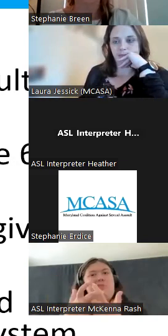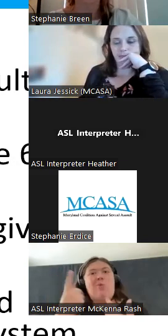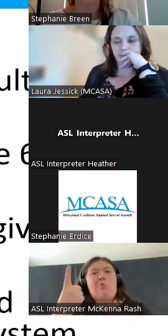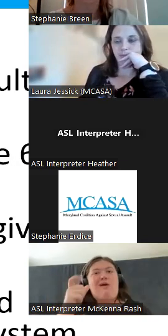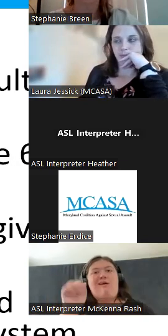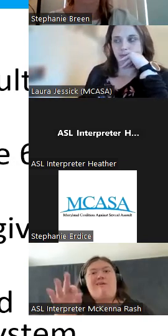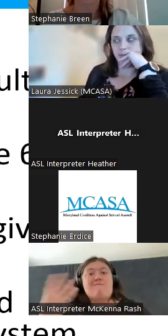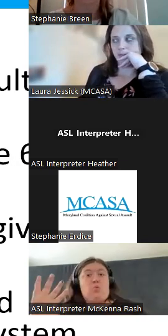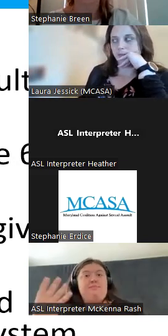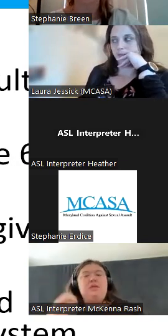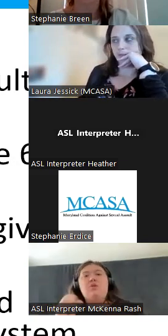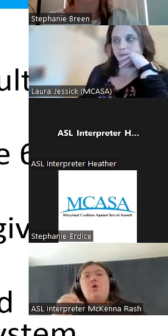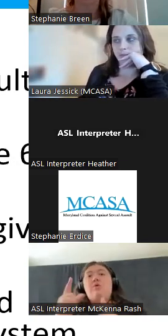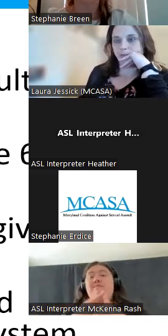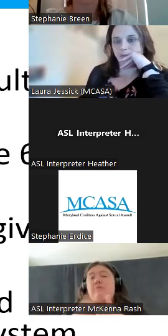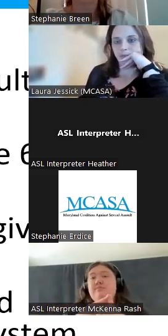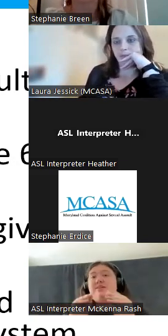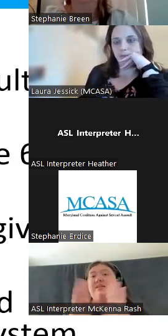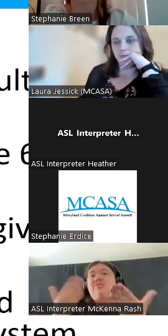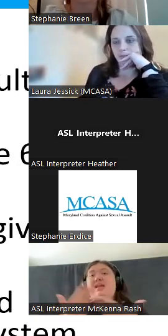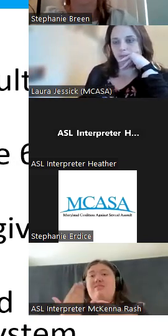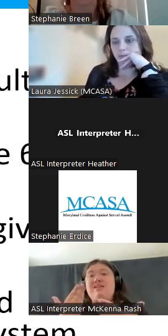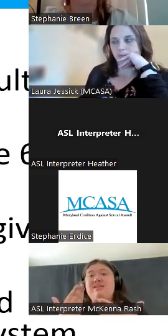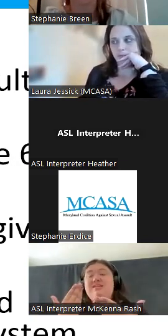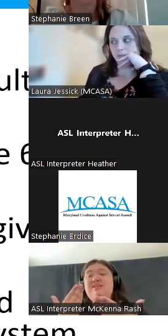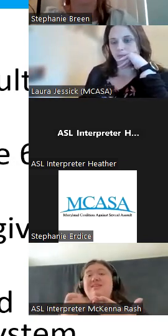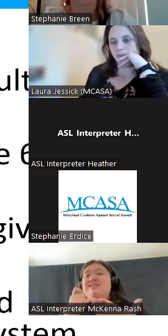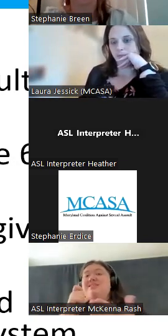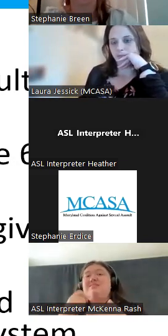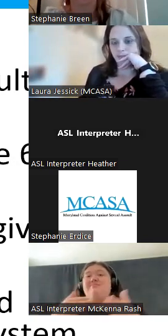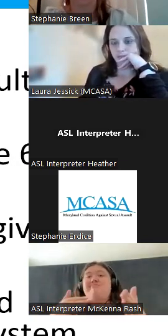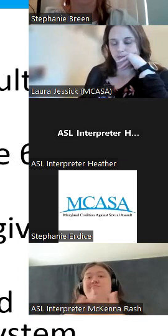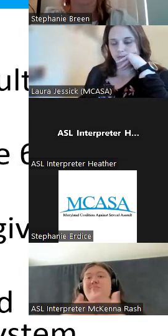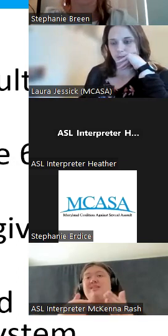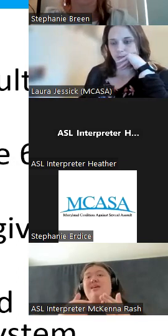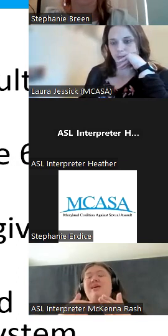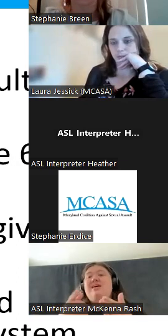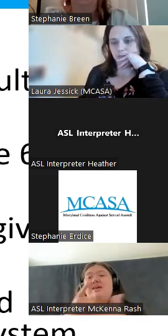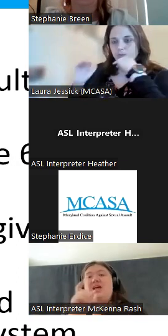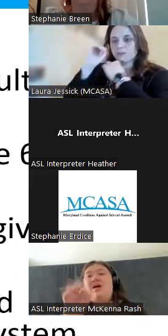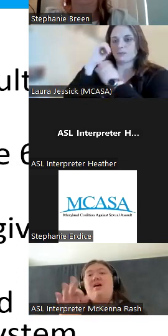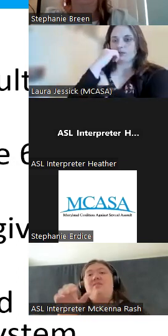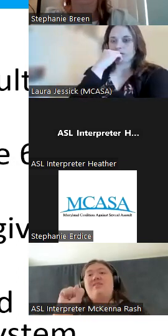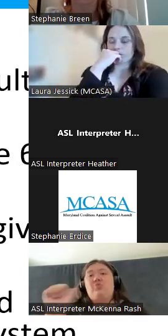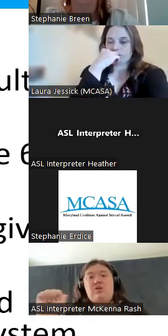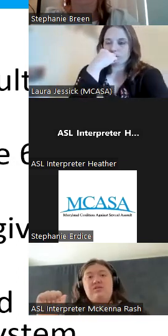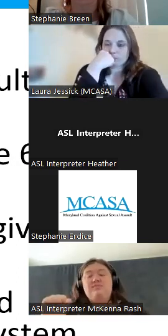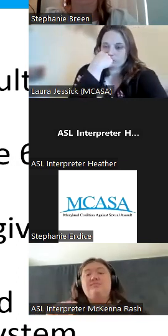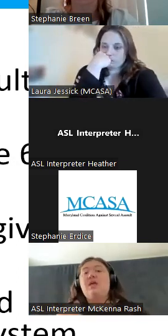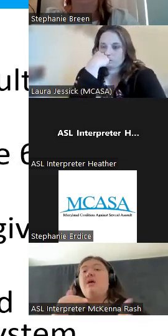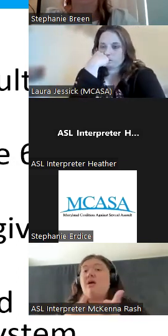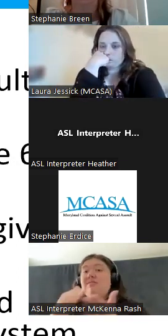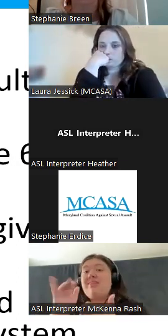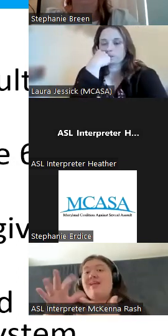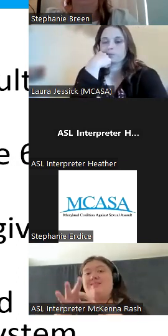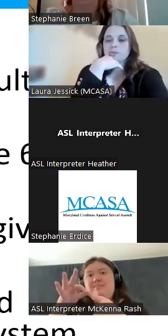So the first one is that there is clear evidence disproving the allegation of sexual assault. So often this exemption